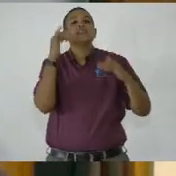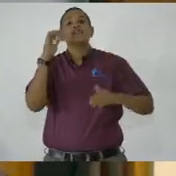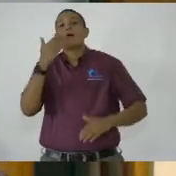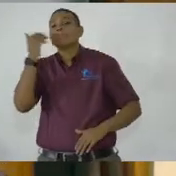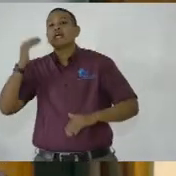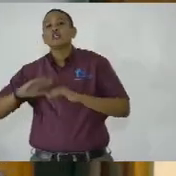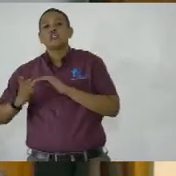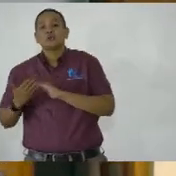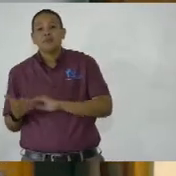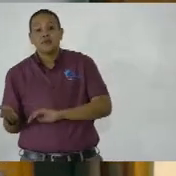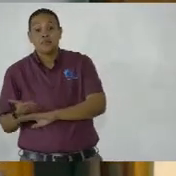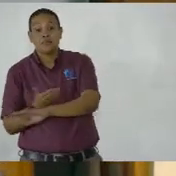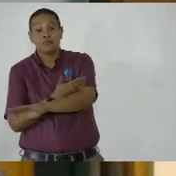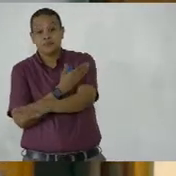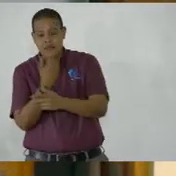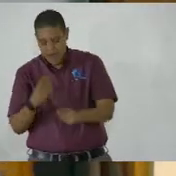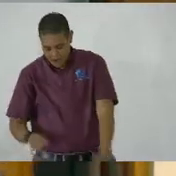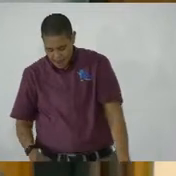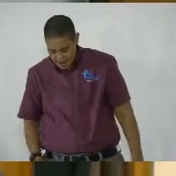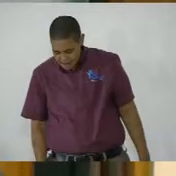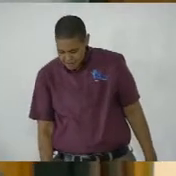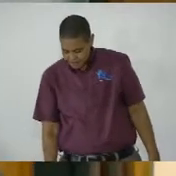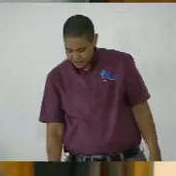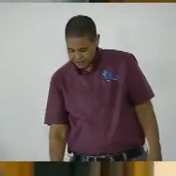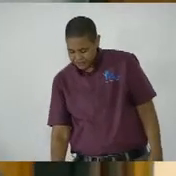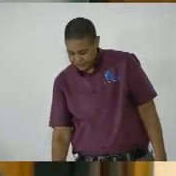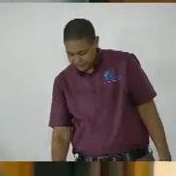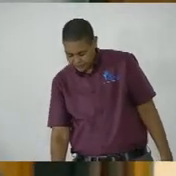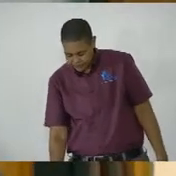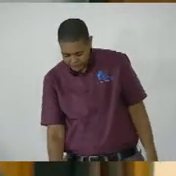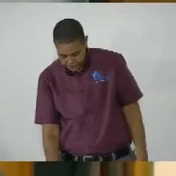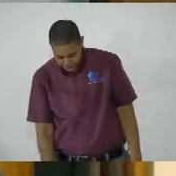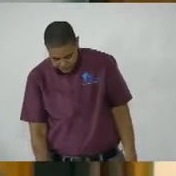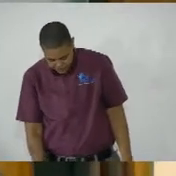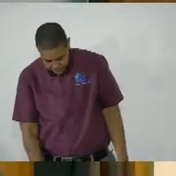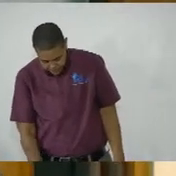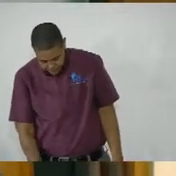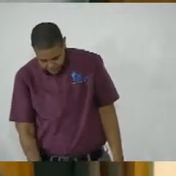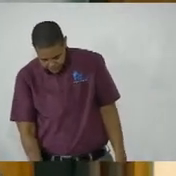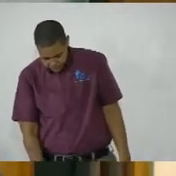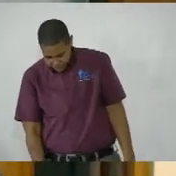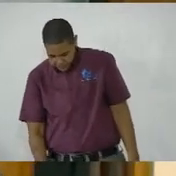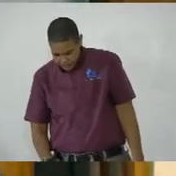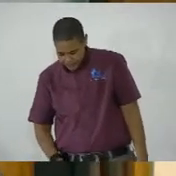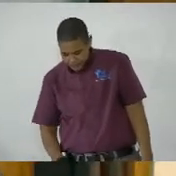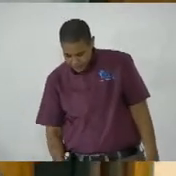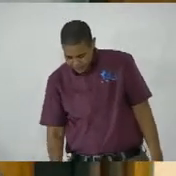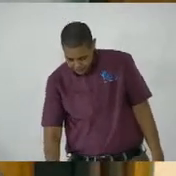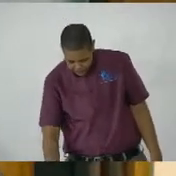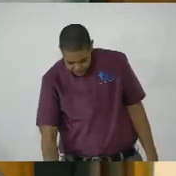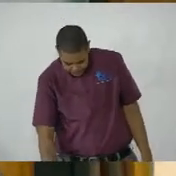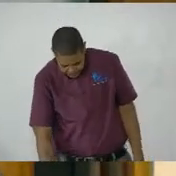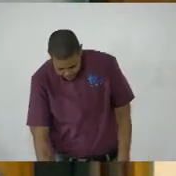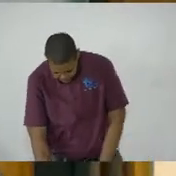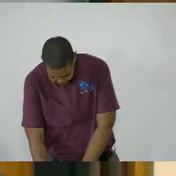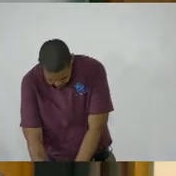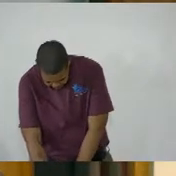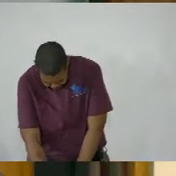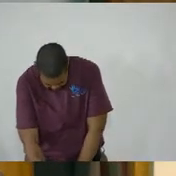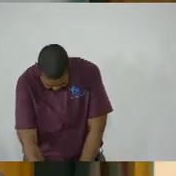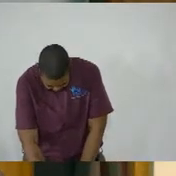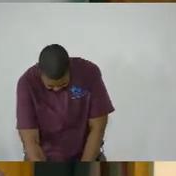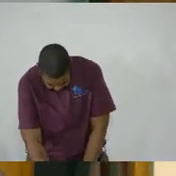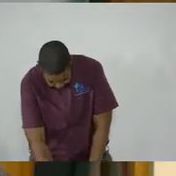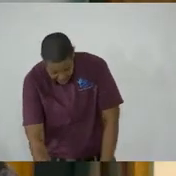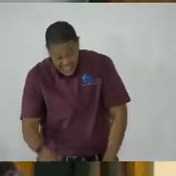Jamaica. Madam Speaker, the impact of crime is often severe and devastating for victims. And